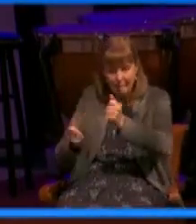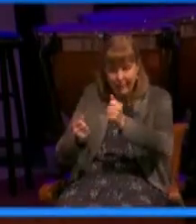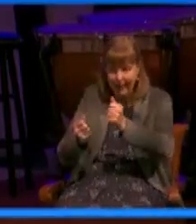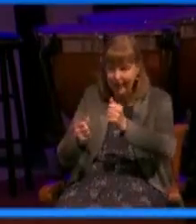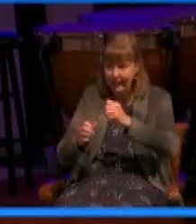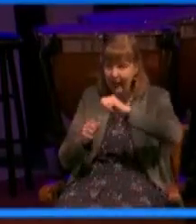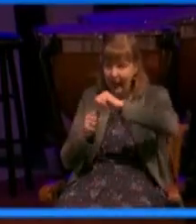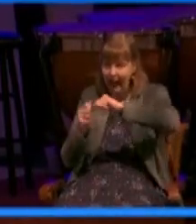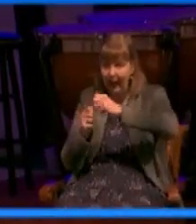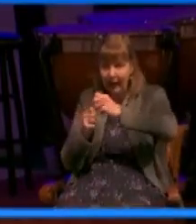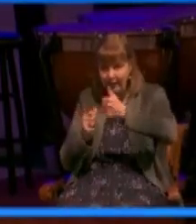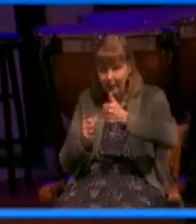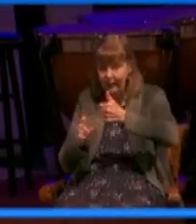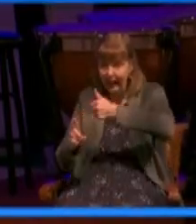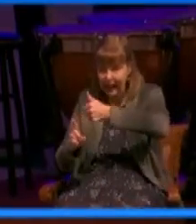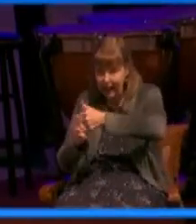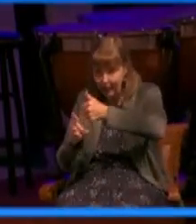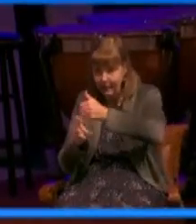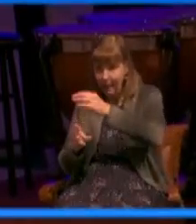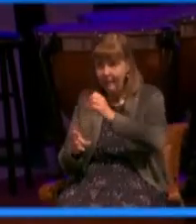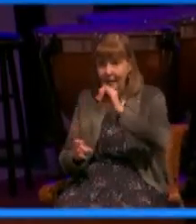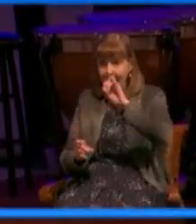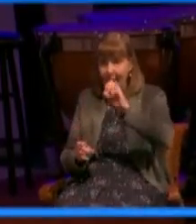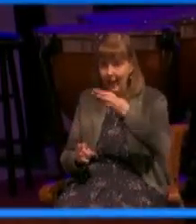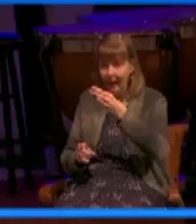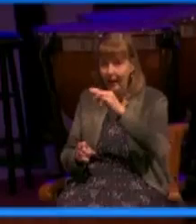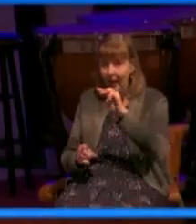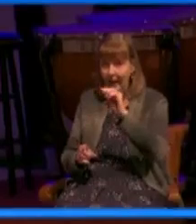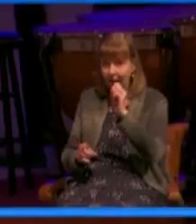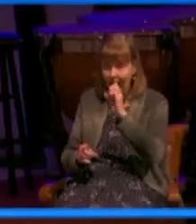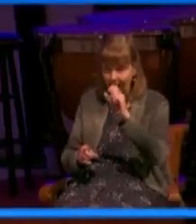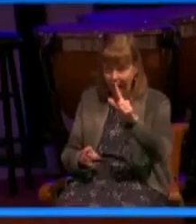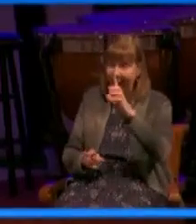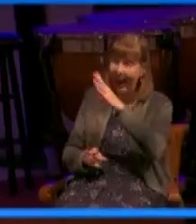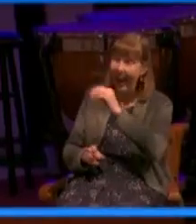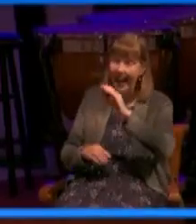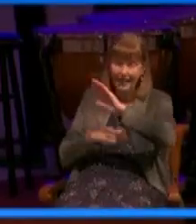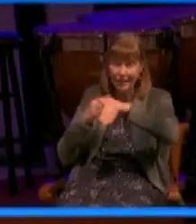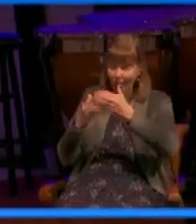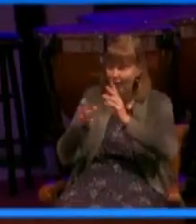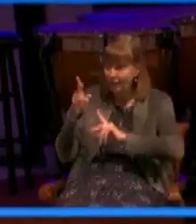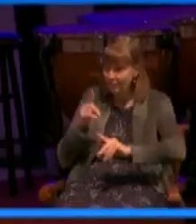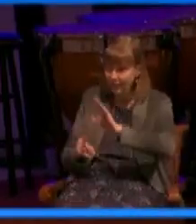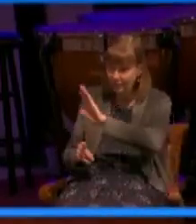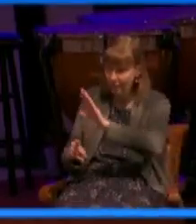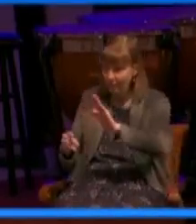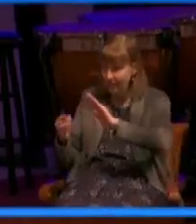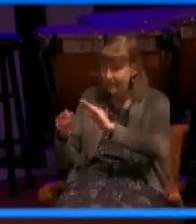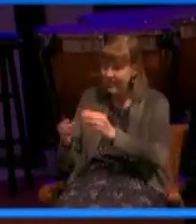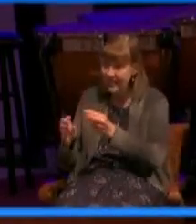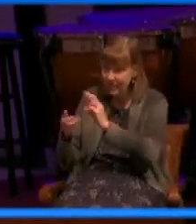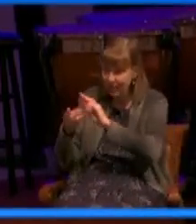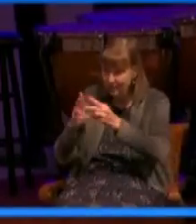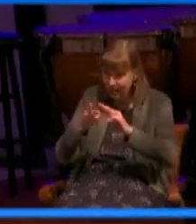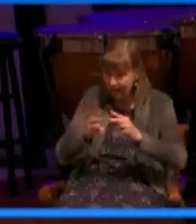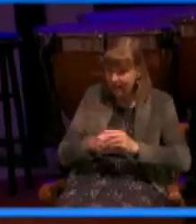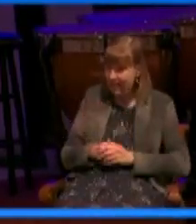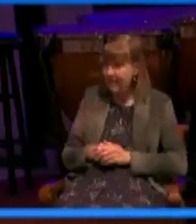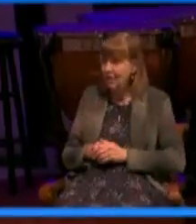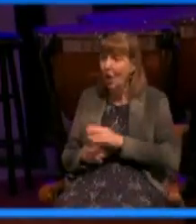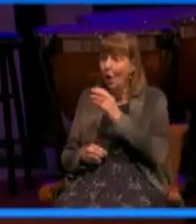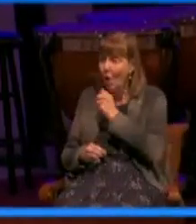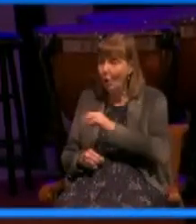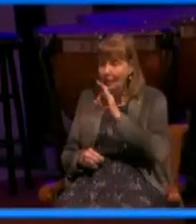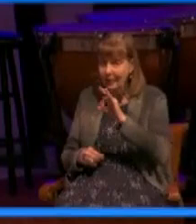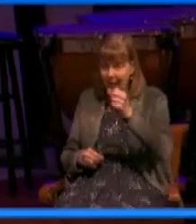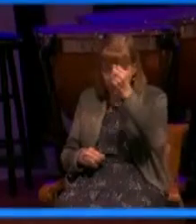and Ishmael and all the people in his village. This is a 99-year-old man that believed God so much that he circumcised himself, his